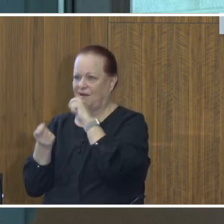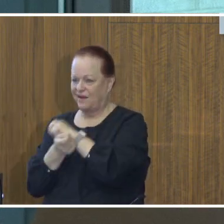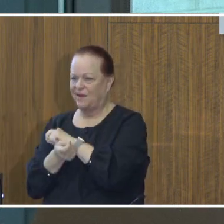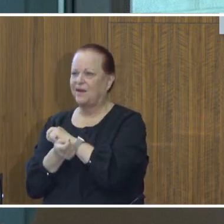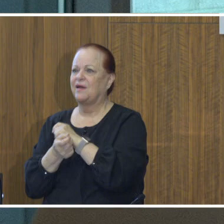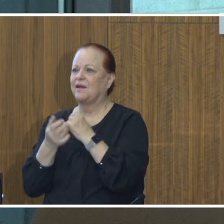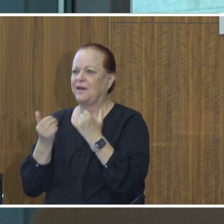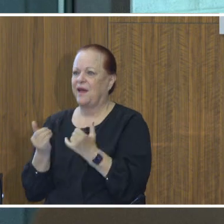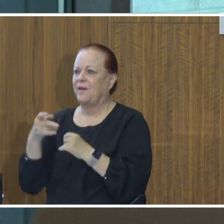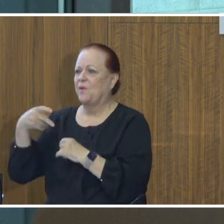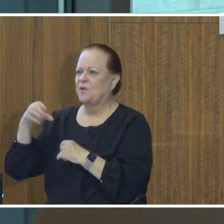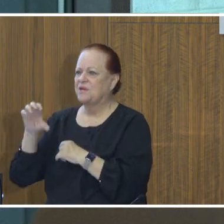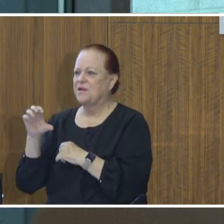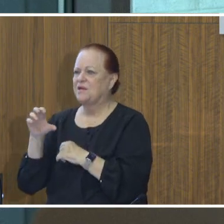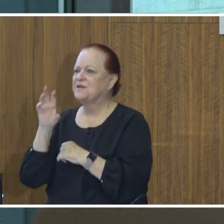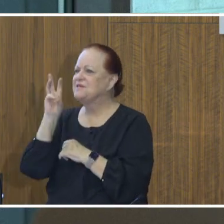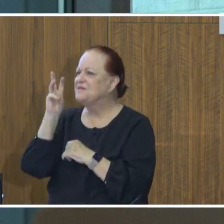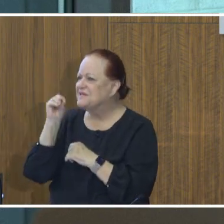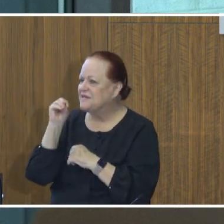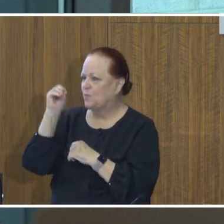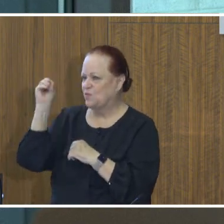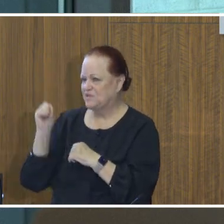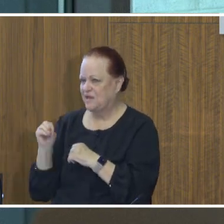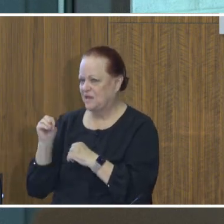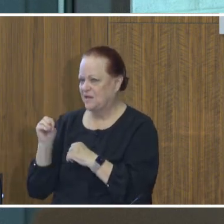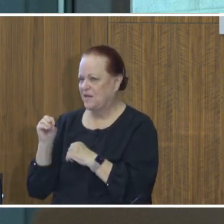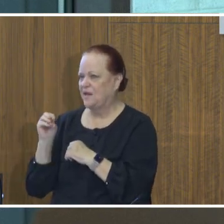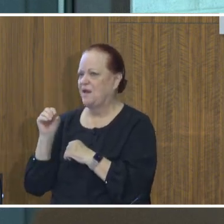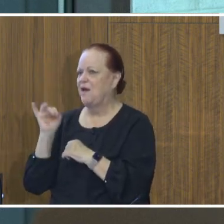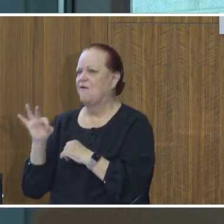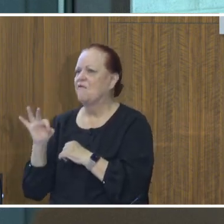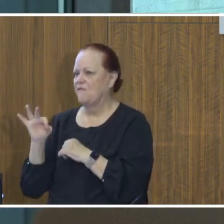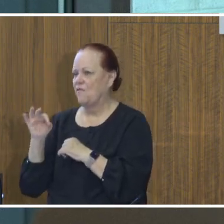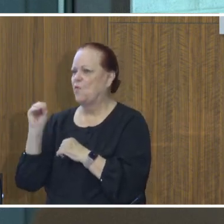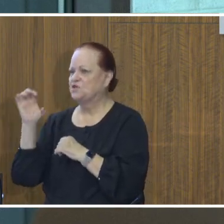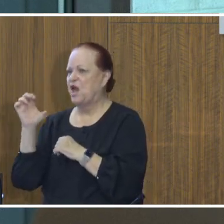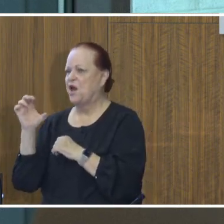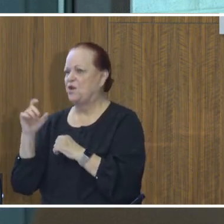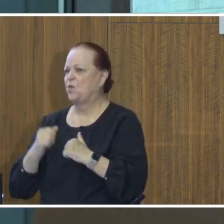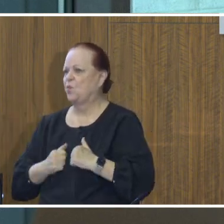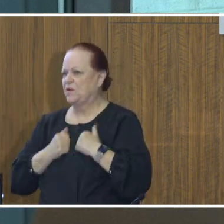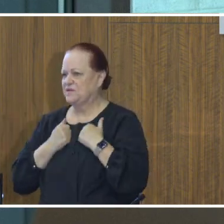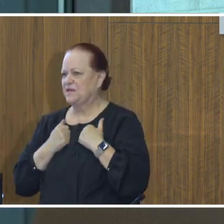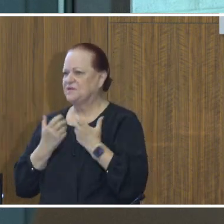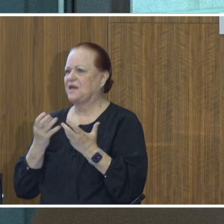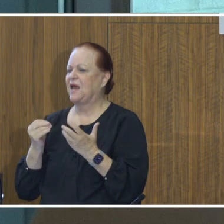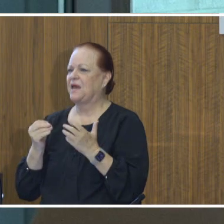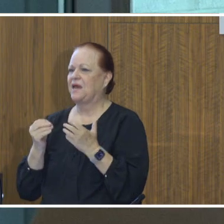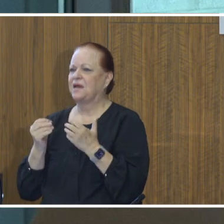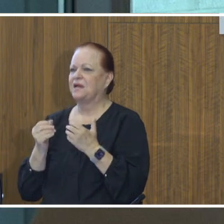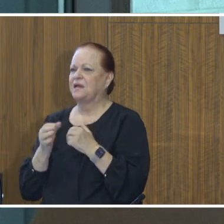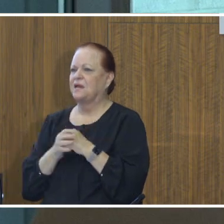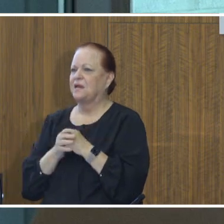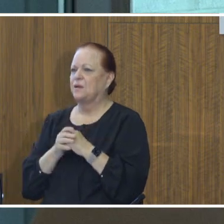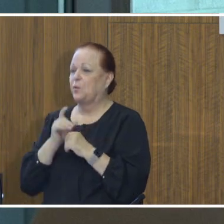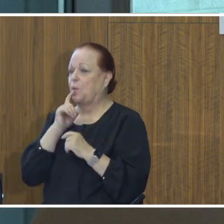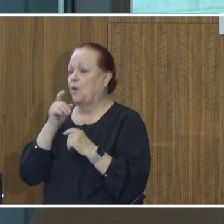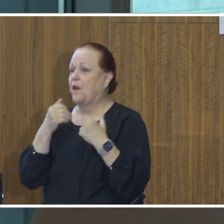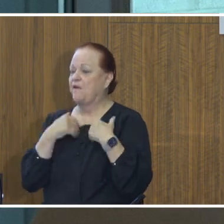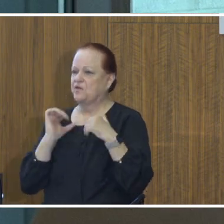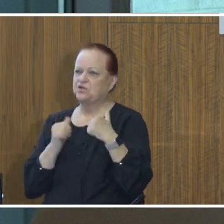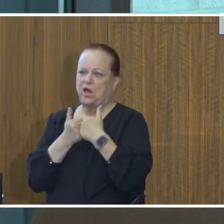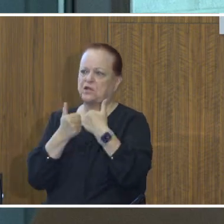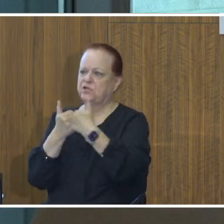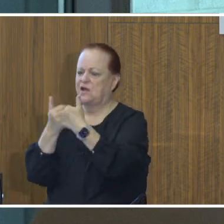now show people of color make up over 60% of county residents. So despite facing real challenges in their day-to-day lives, including a lack